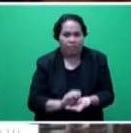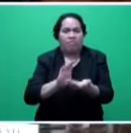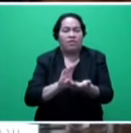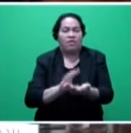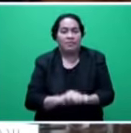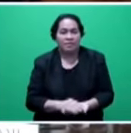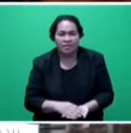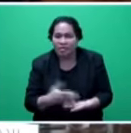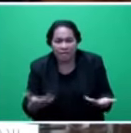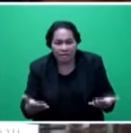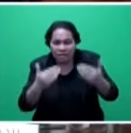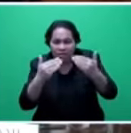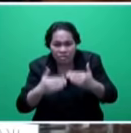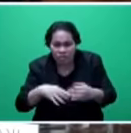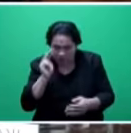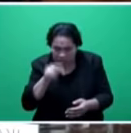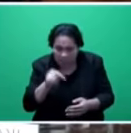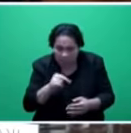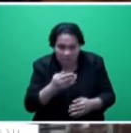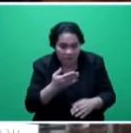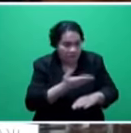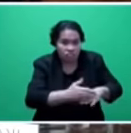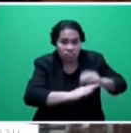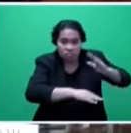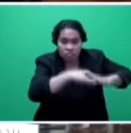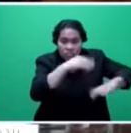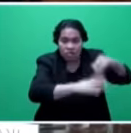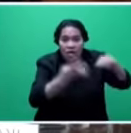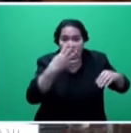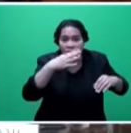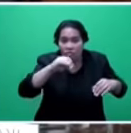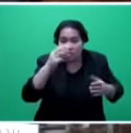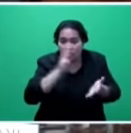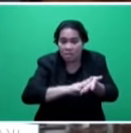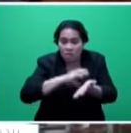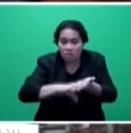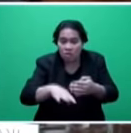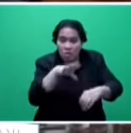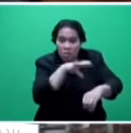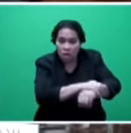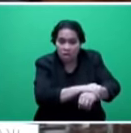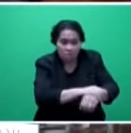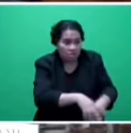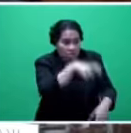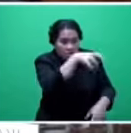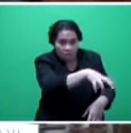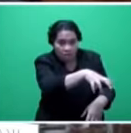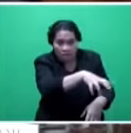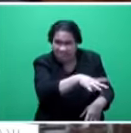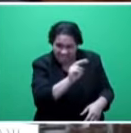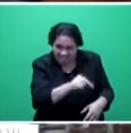really need the construction of the new police station valued at $14 million? No. It is time to